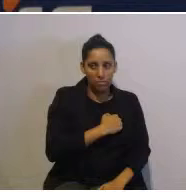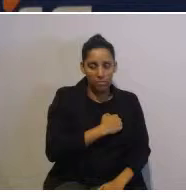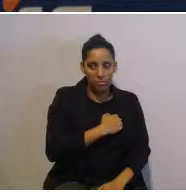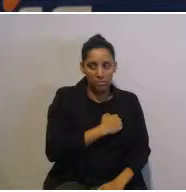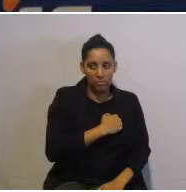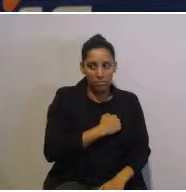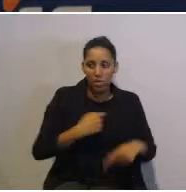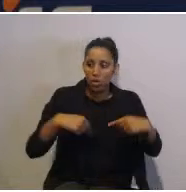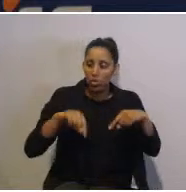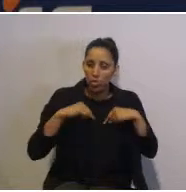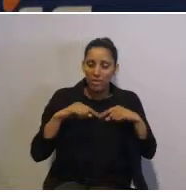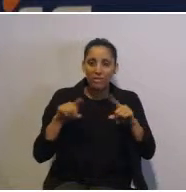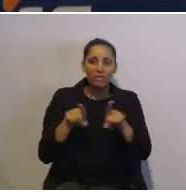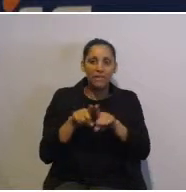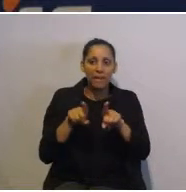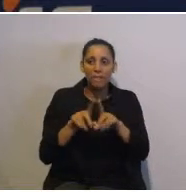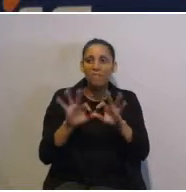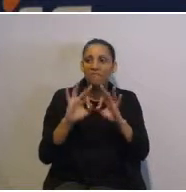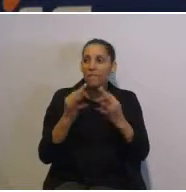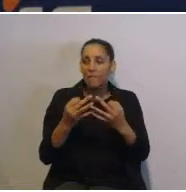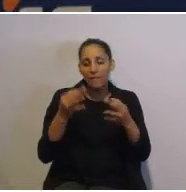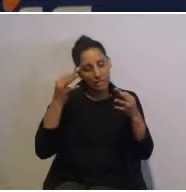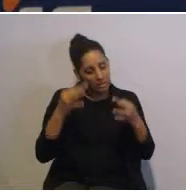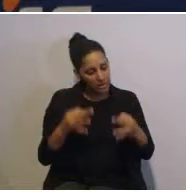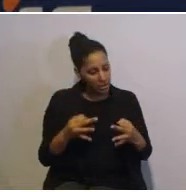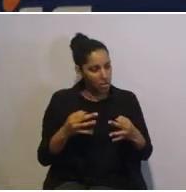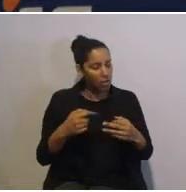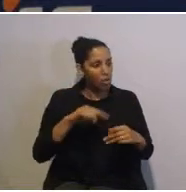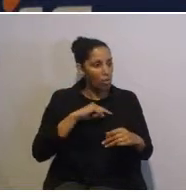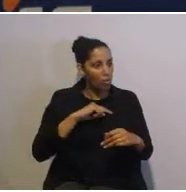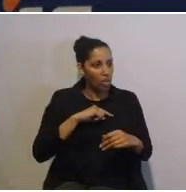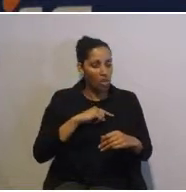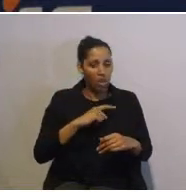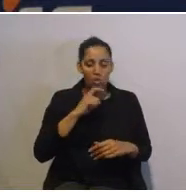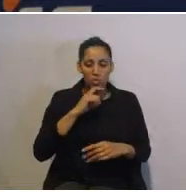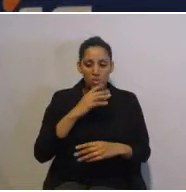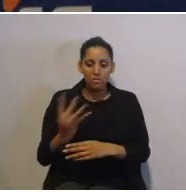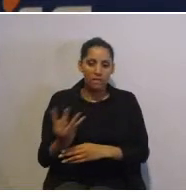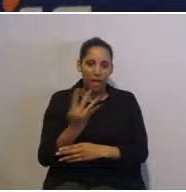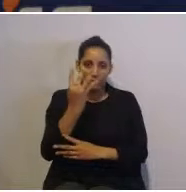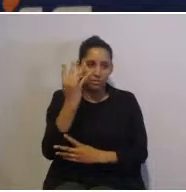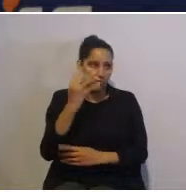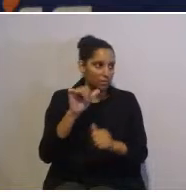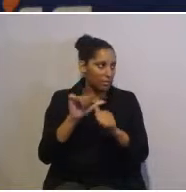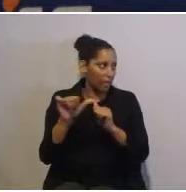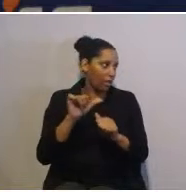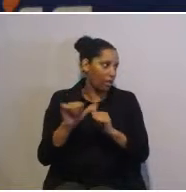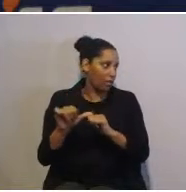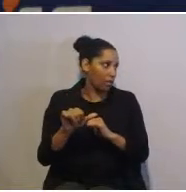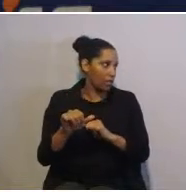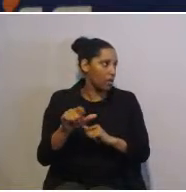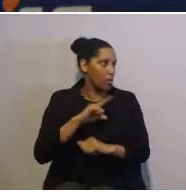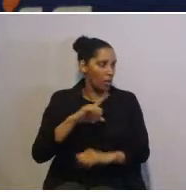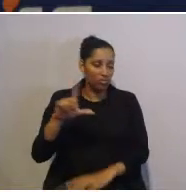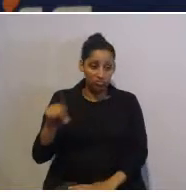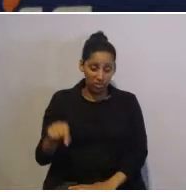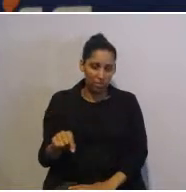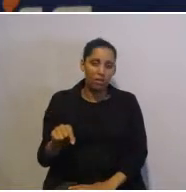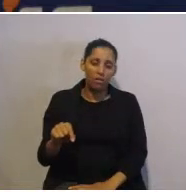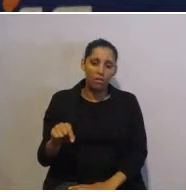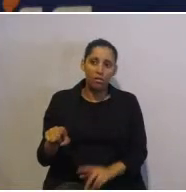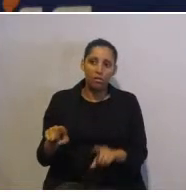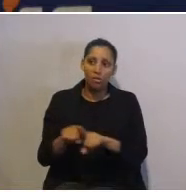We have also, as a family, decided we opted to use gas, which is cheaper,